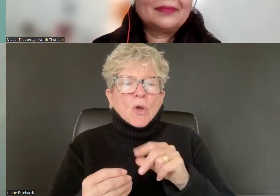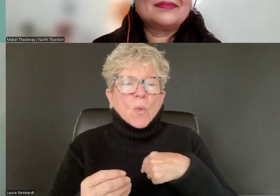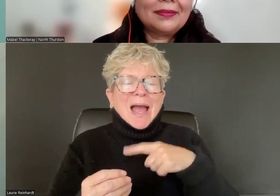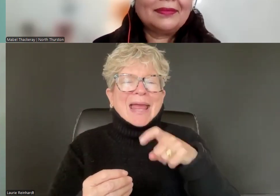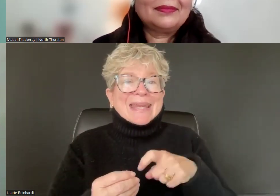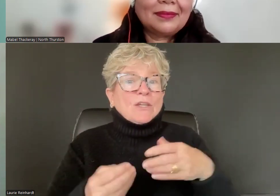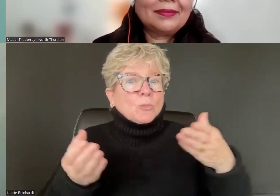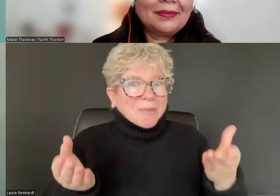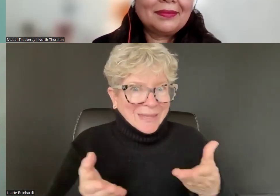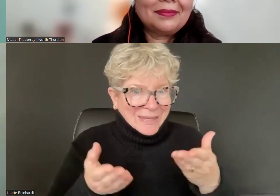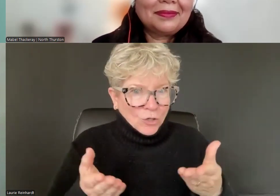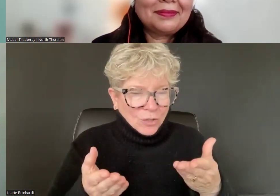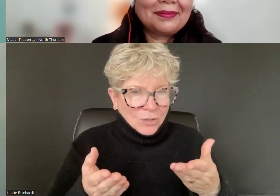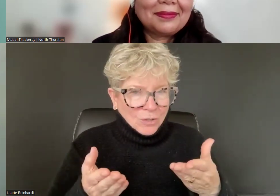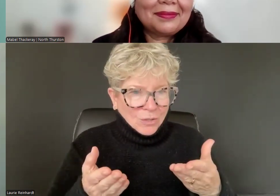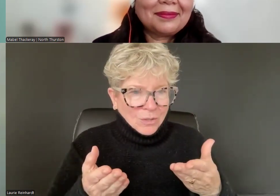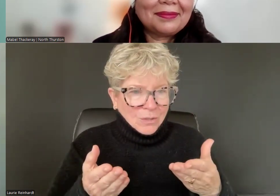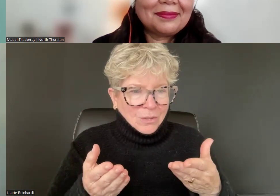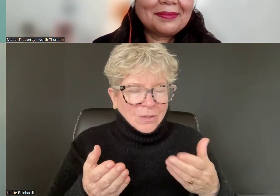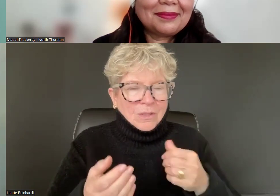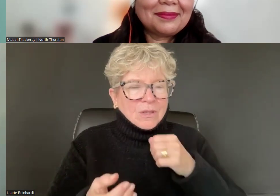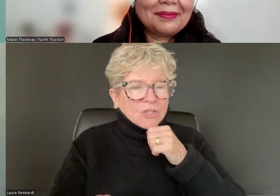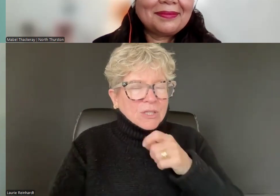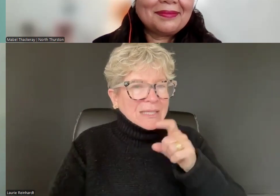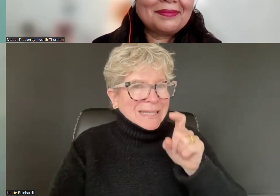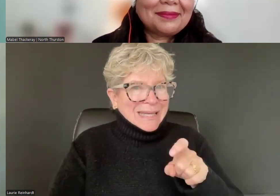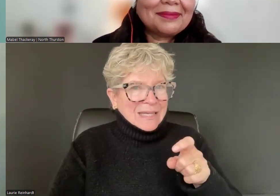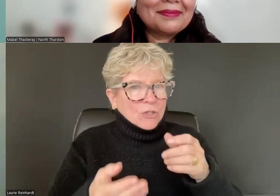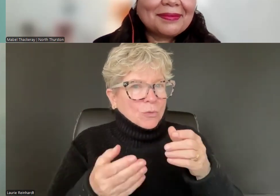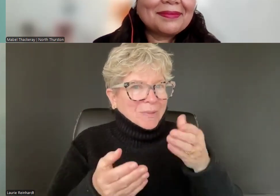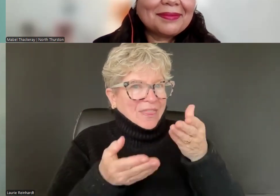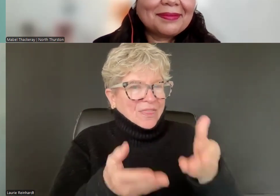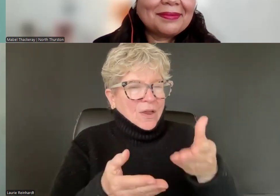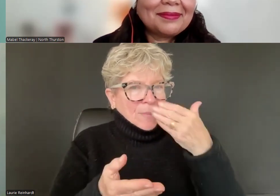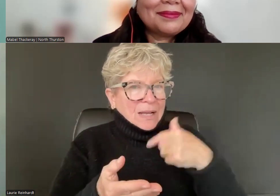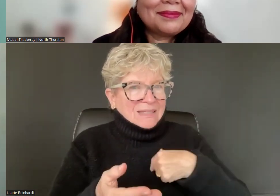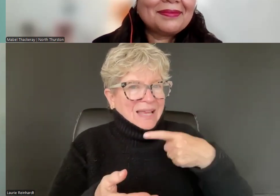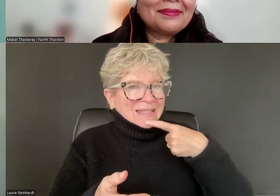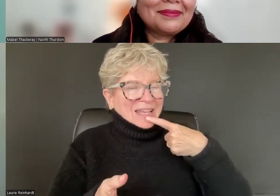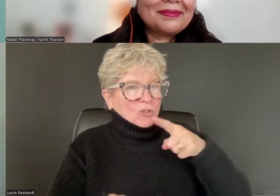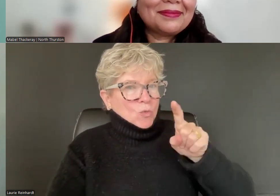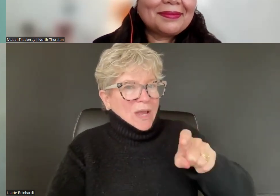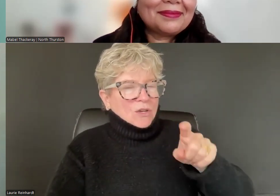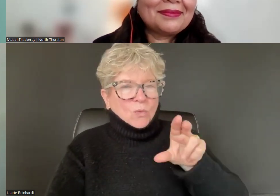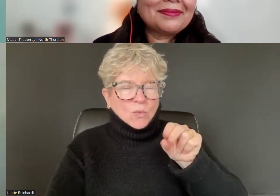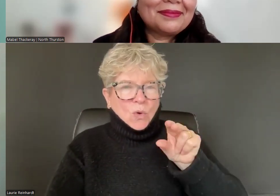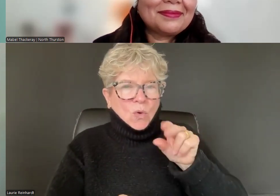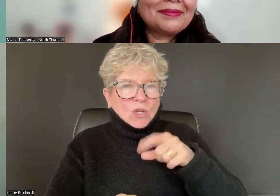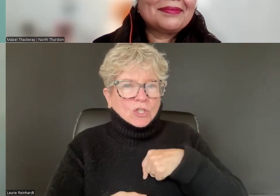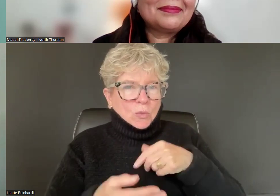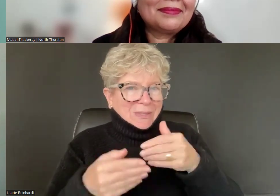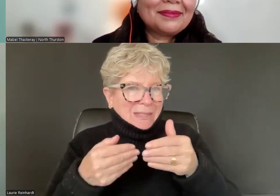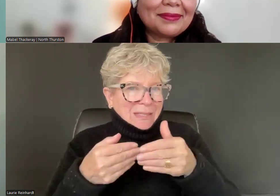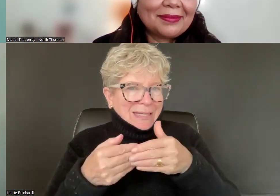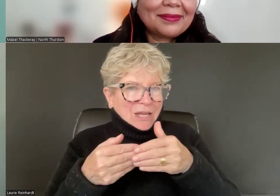here." And she did not need to be there because I said she had to. She was seated near the door. She could